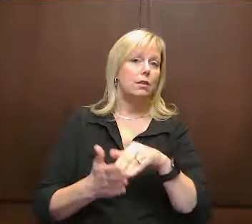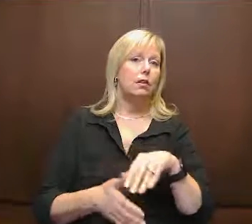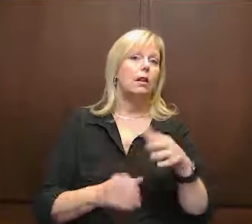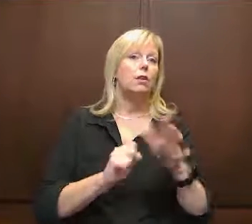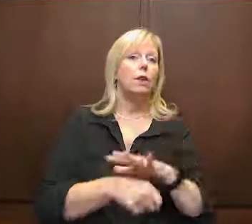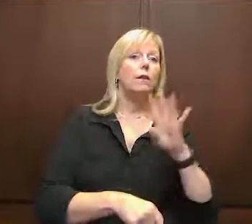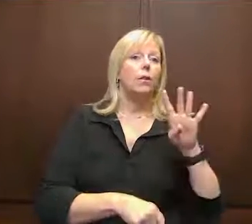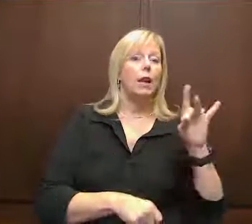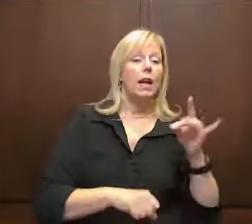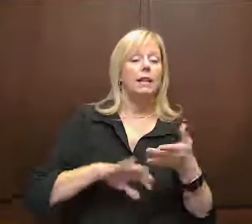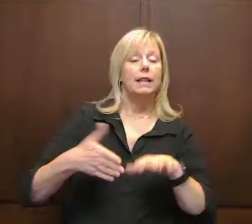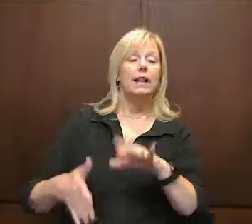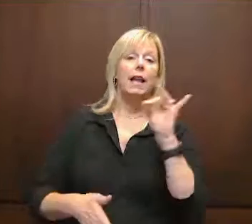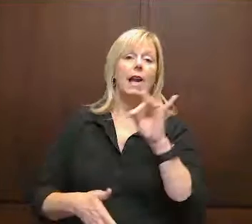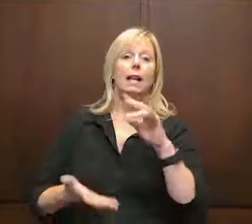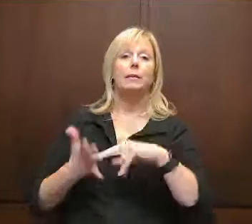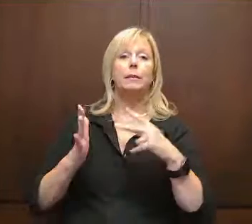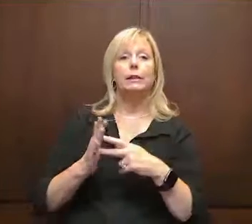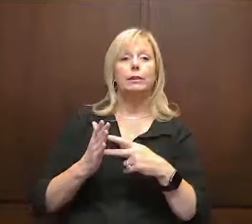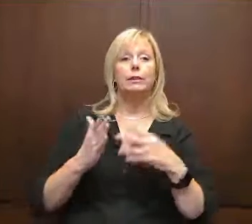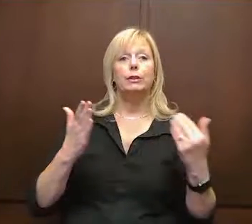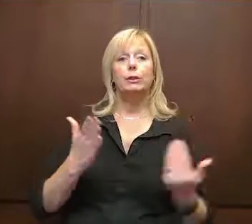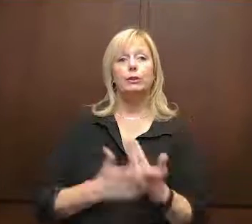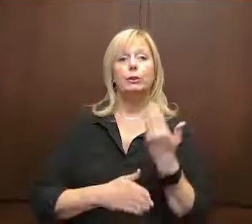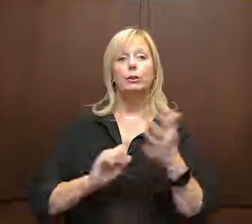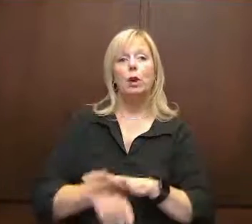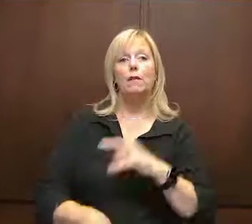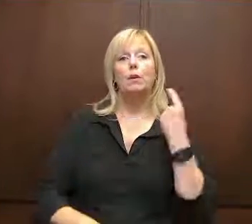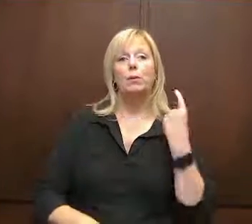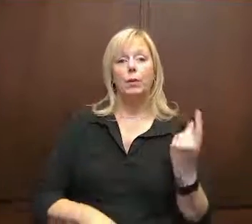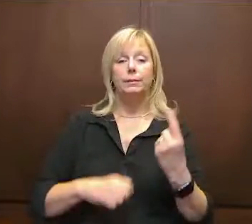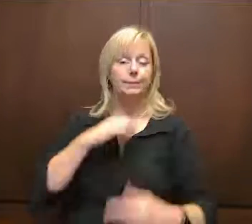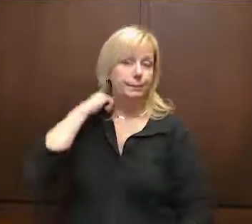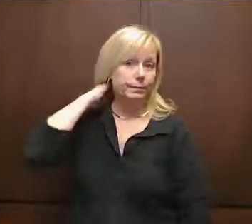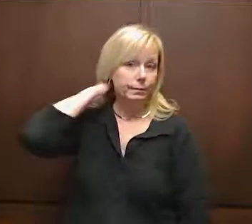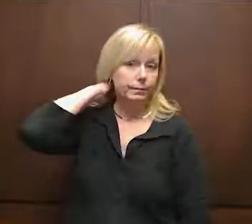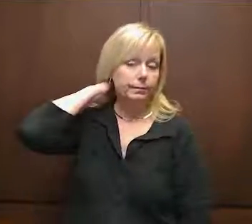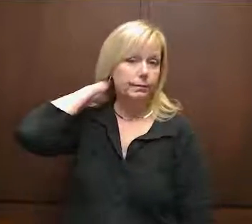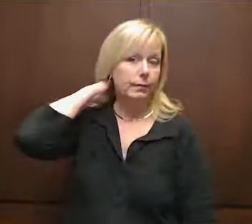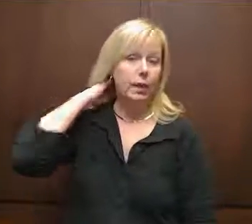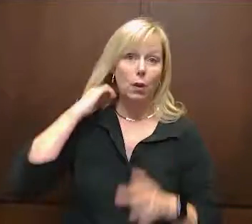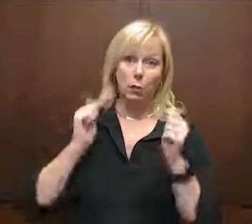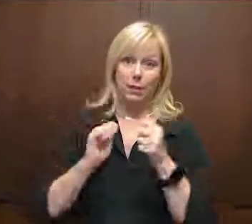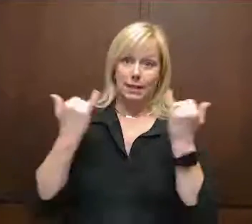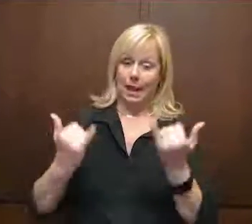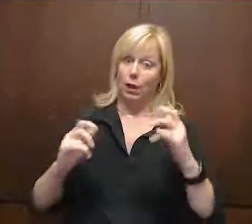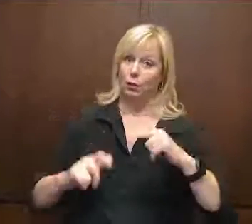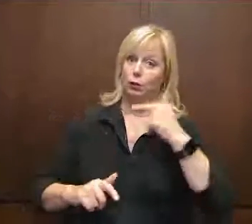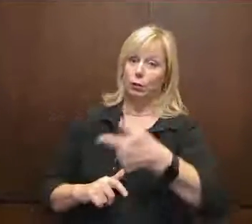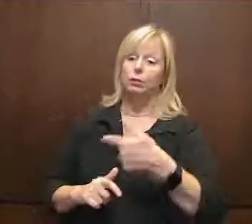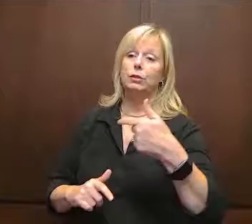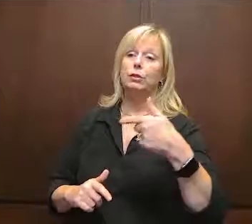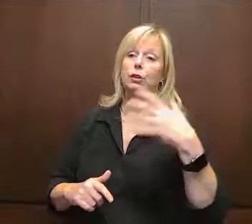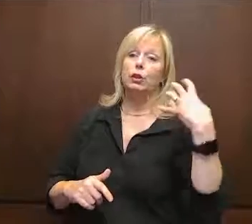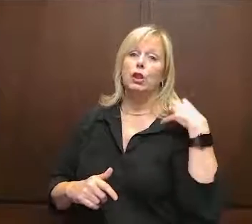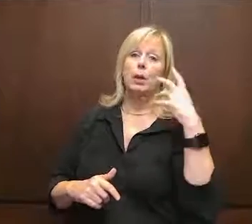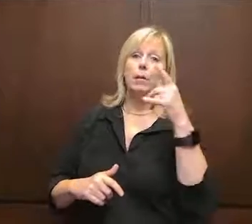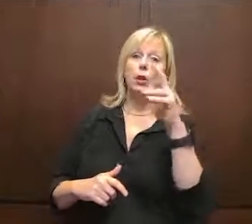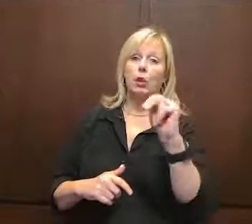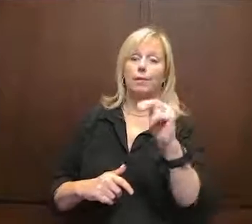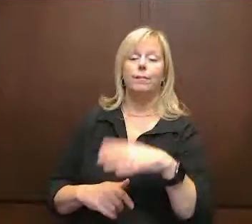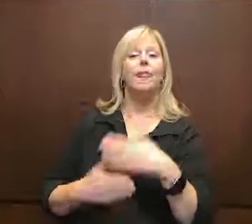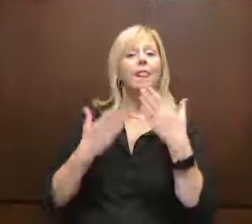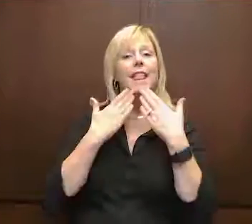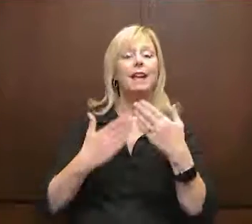8 deaths, which is an increase of 1 case. With that, I will turn it over to Chairman Kern for his update.